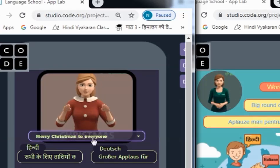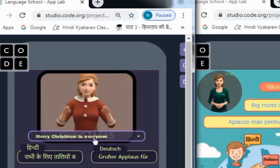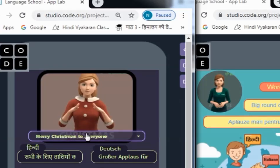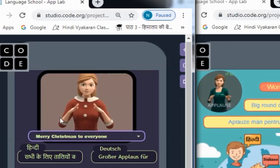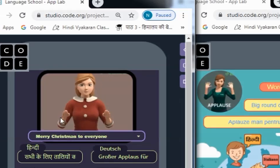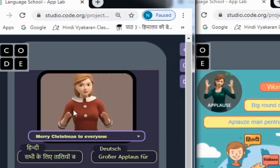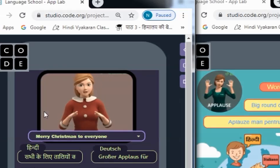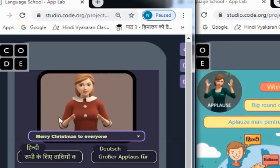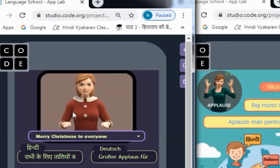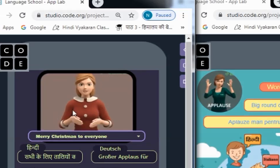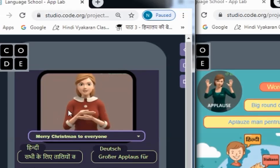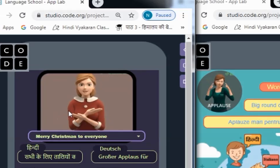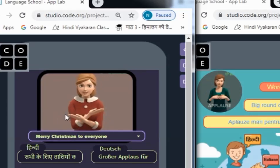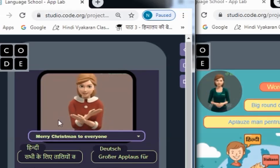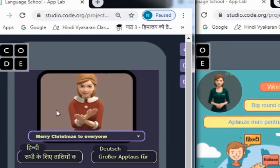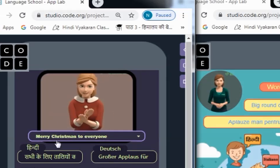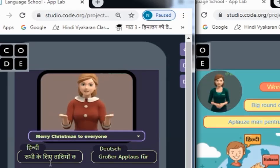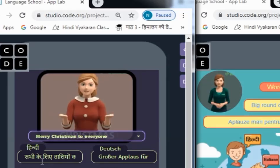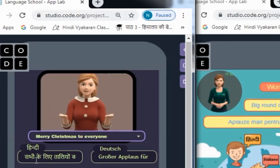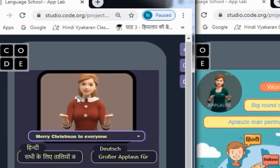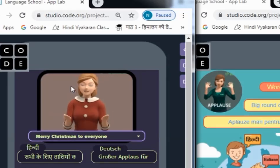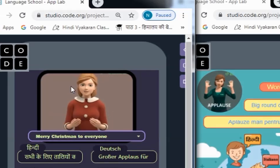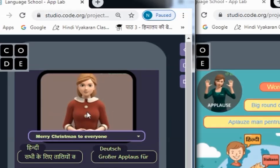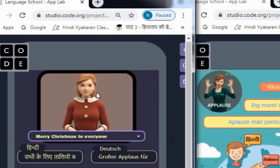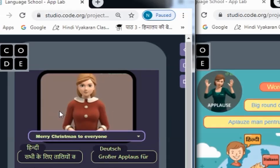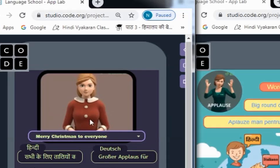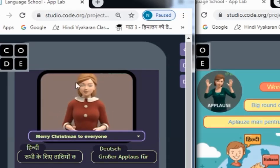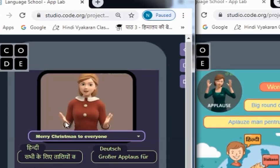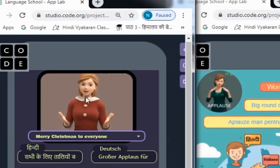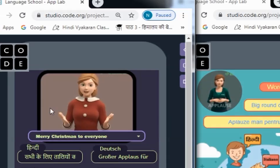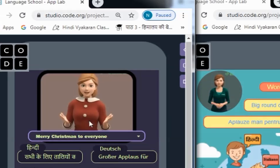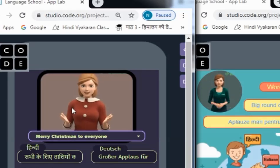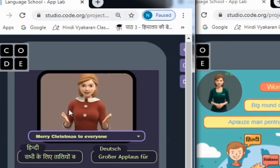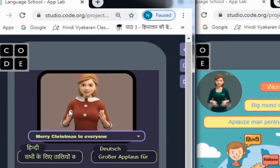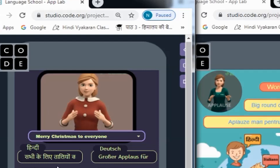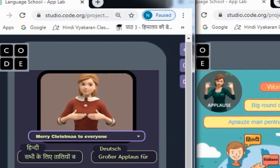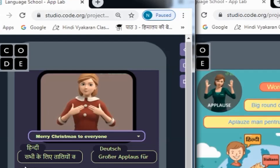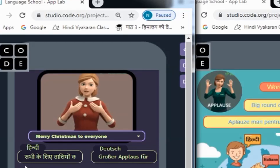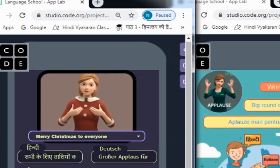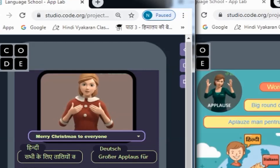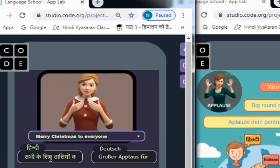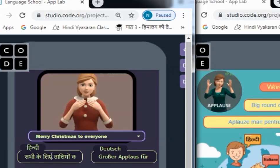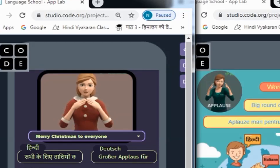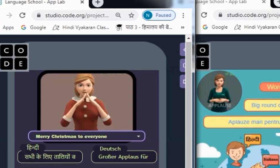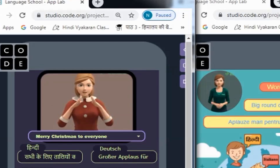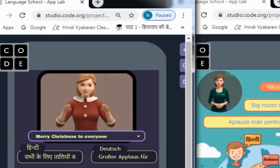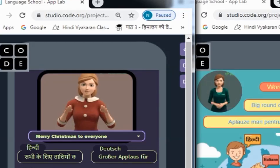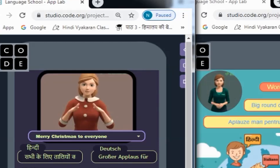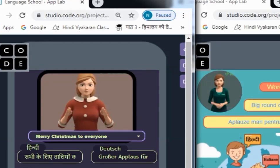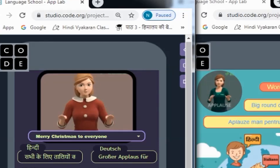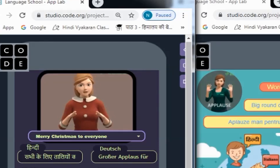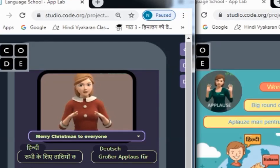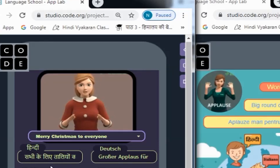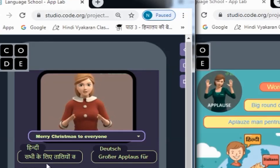everyone, and this is a sign language which this teacher is using over here. Now